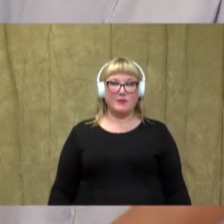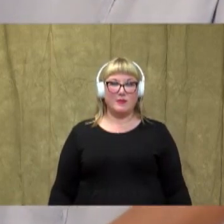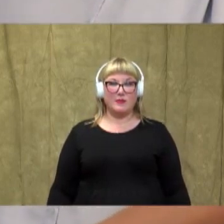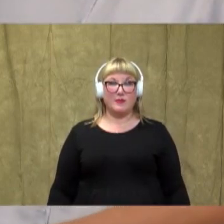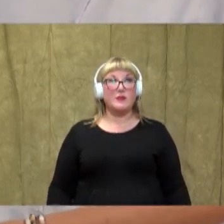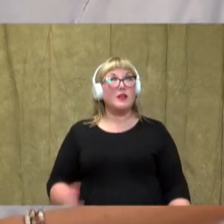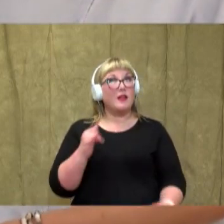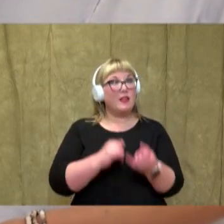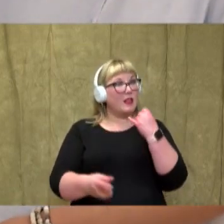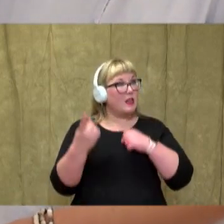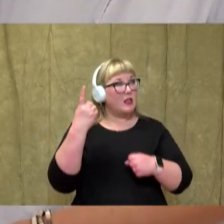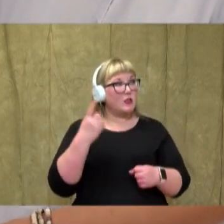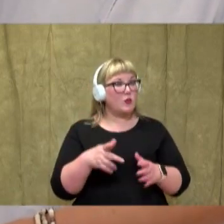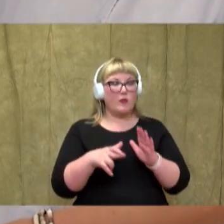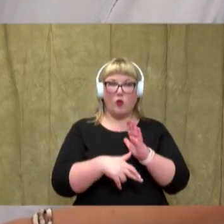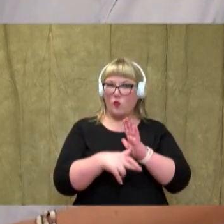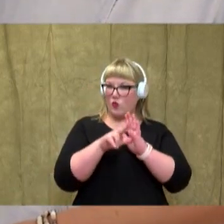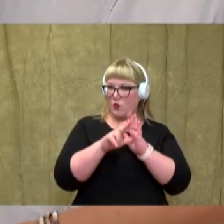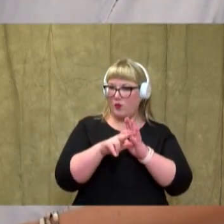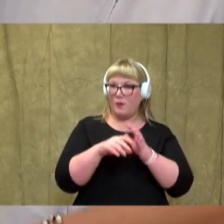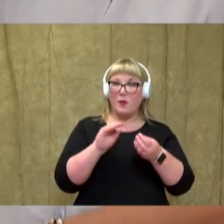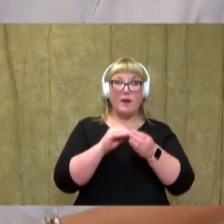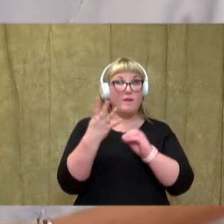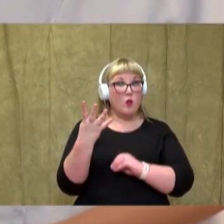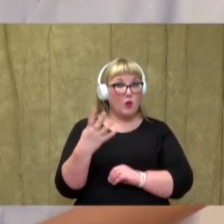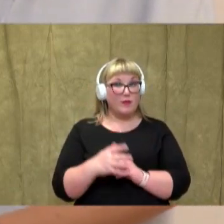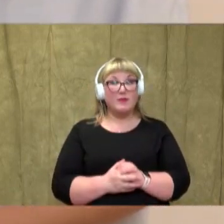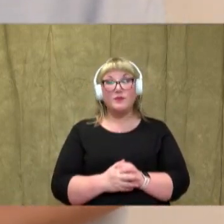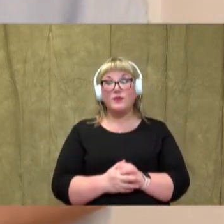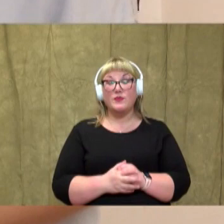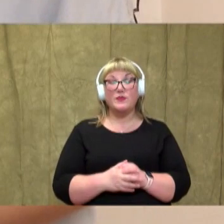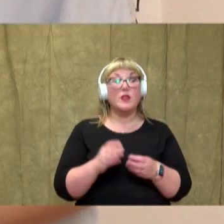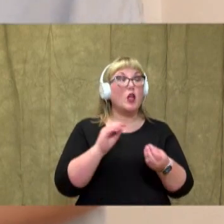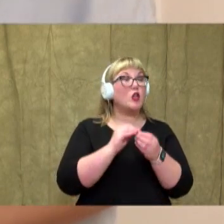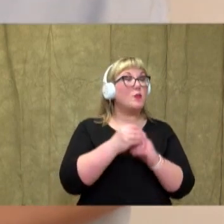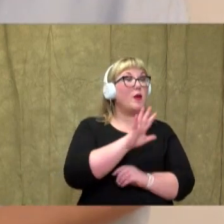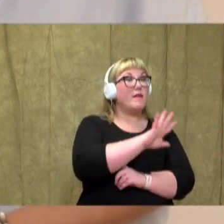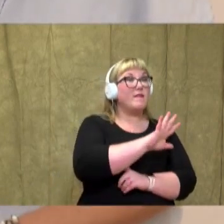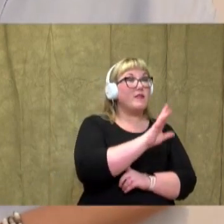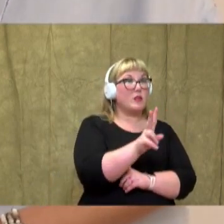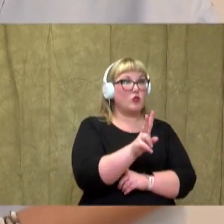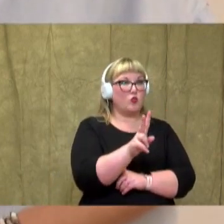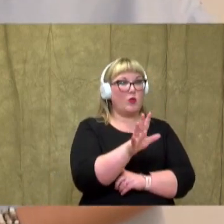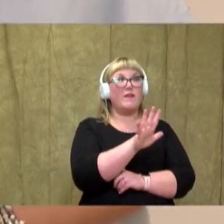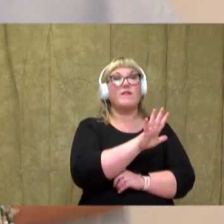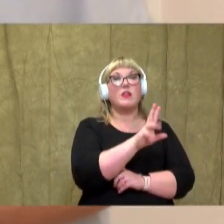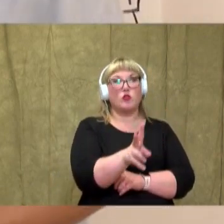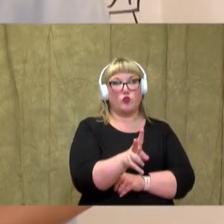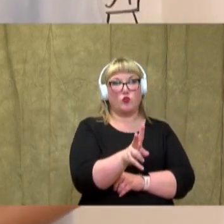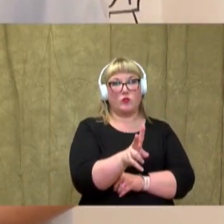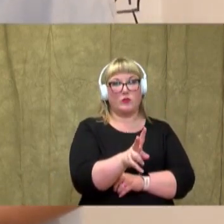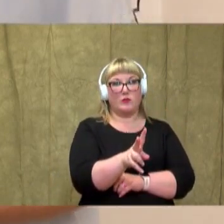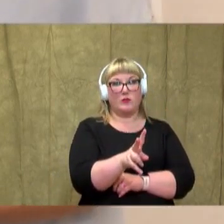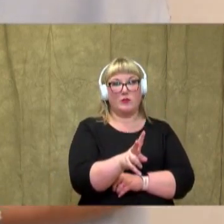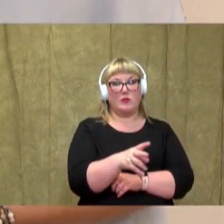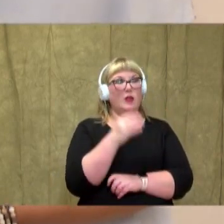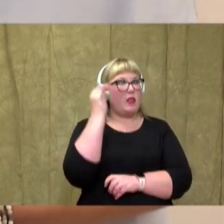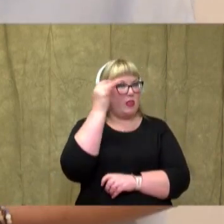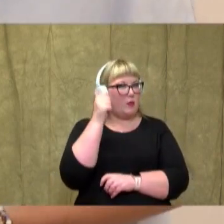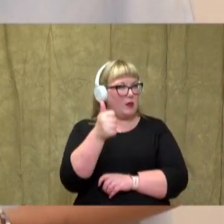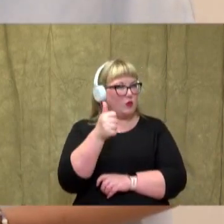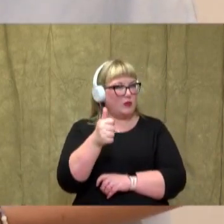All right, the last one for our review. Number 4. We have the number 52. I'm going to give you a few seconds to